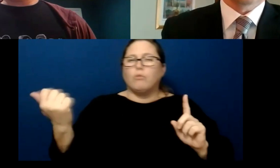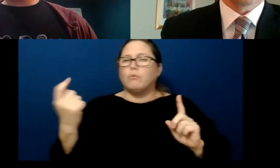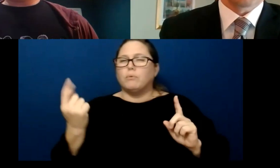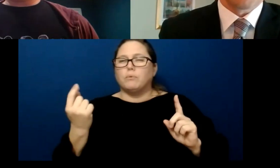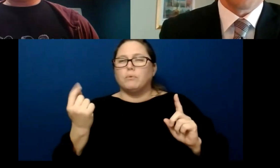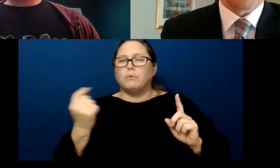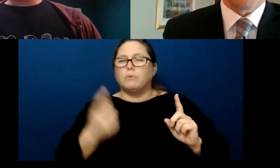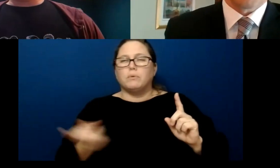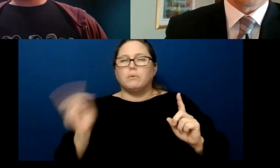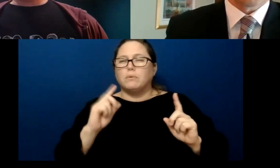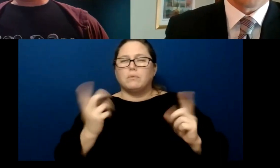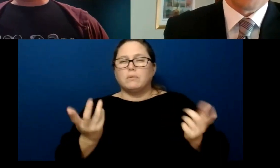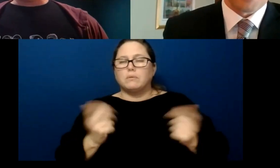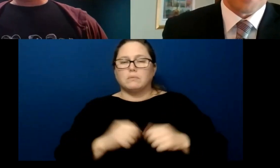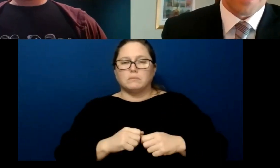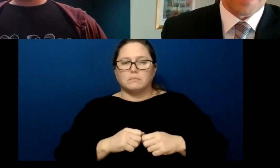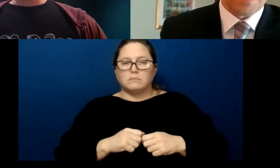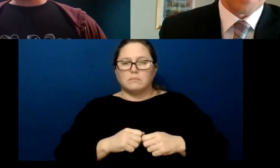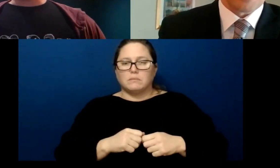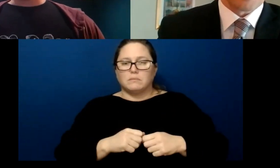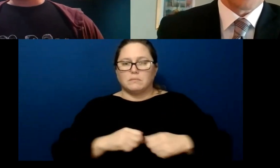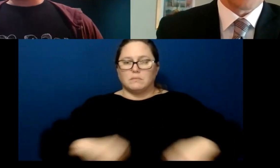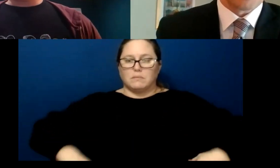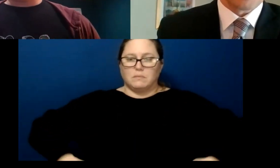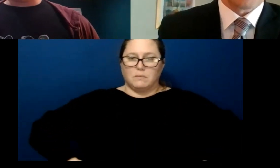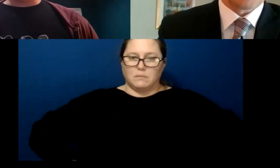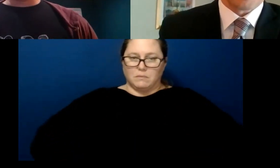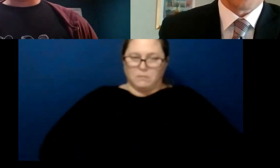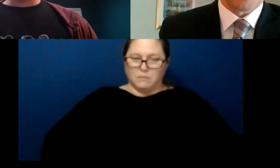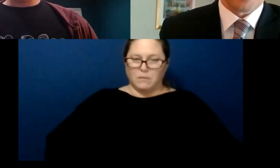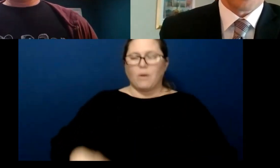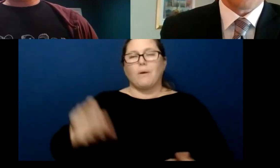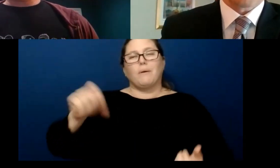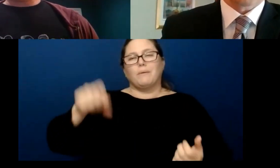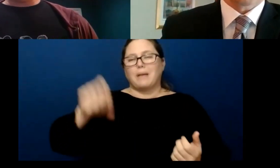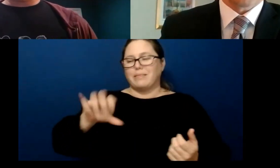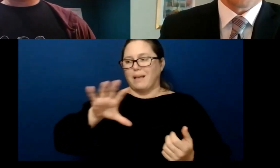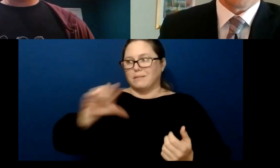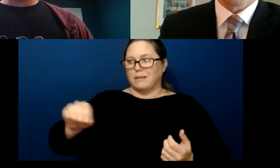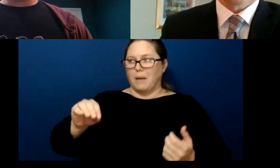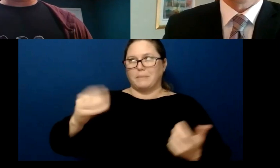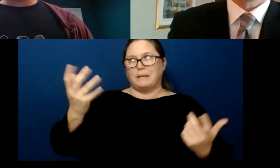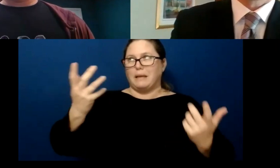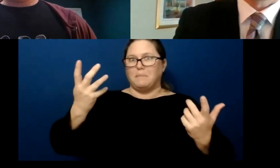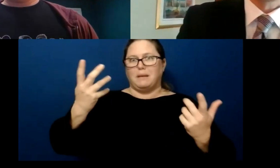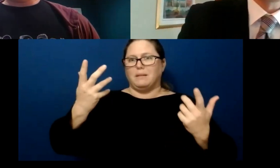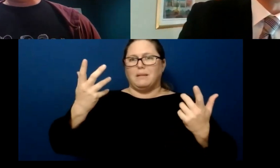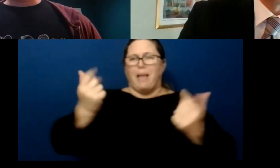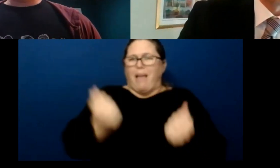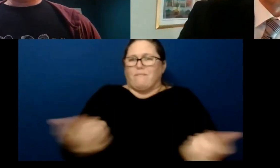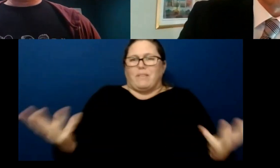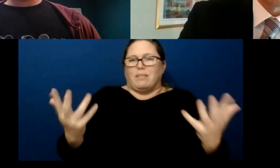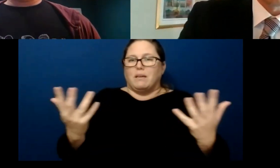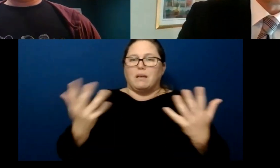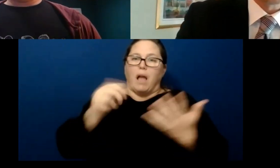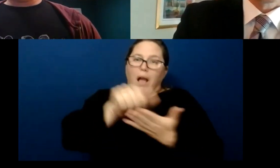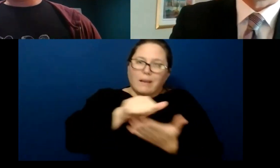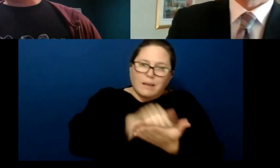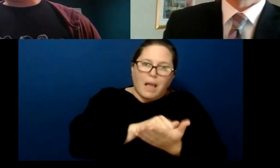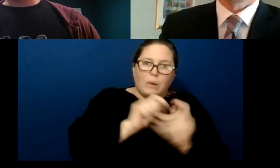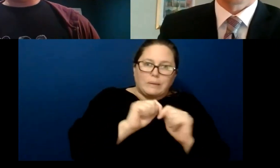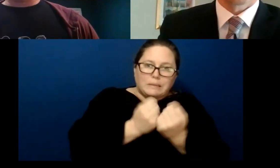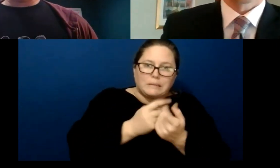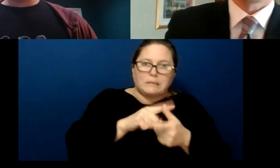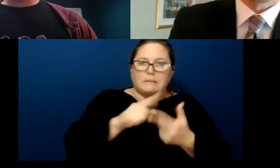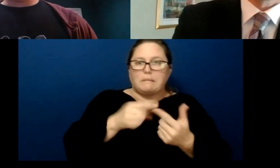There's pretty much everything you'd imagine at a company that is a business, right? So we have an accounting team, we have a finance team, we